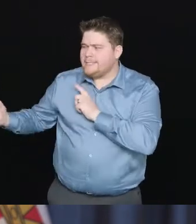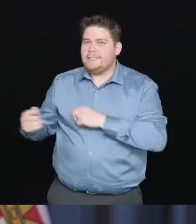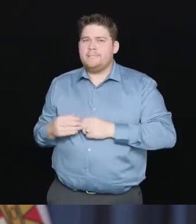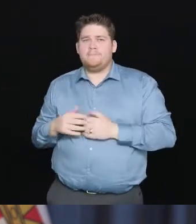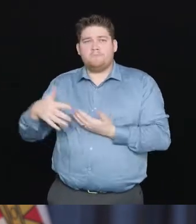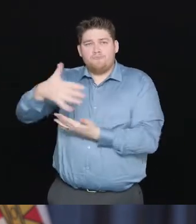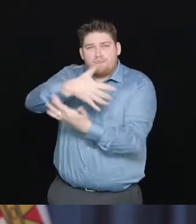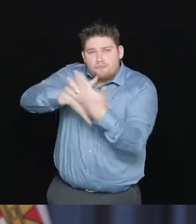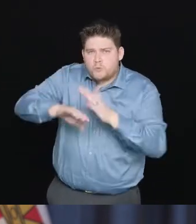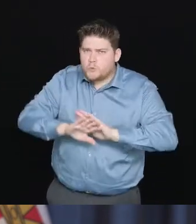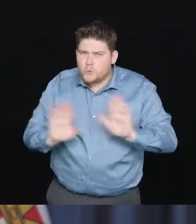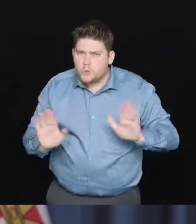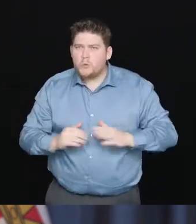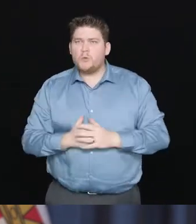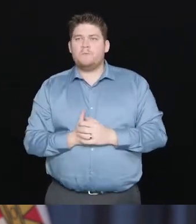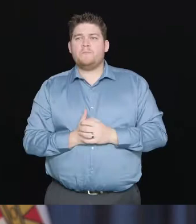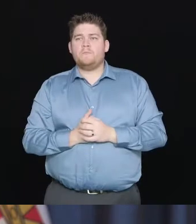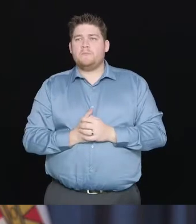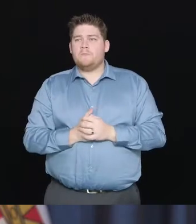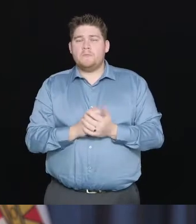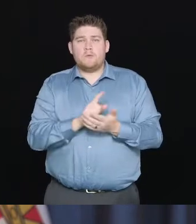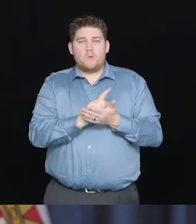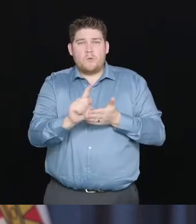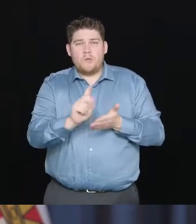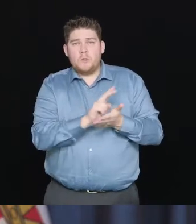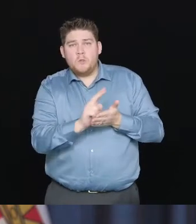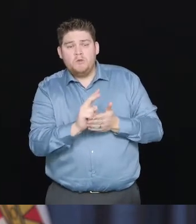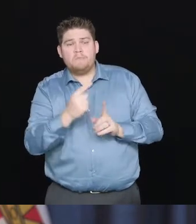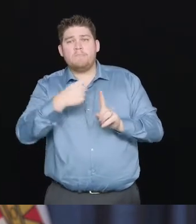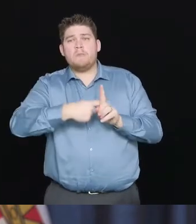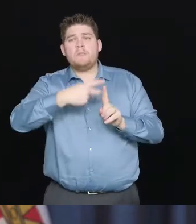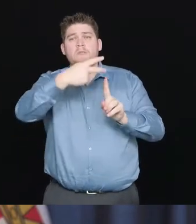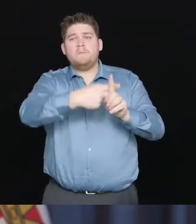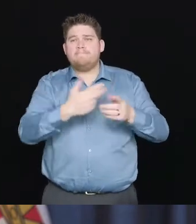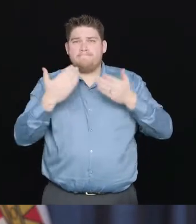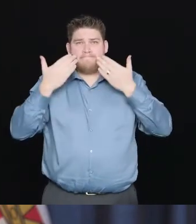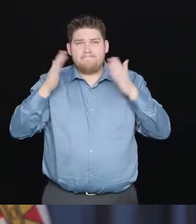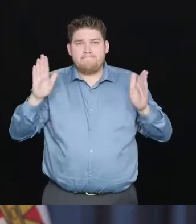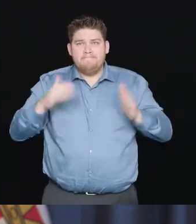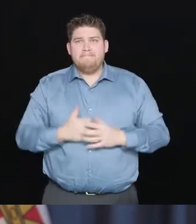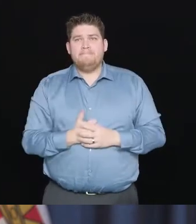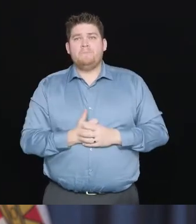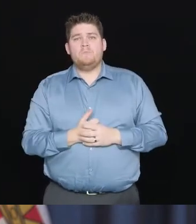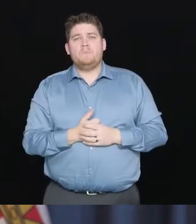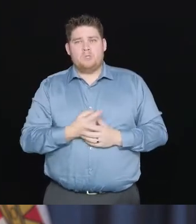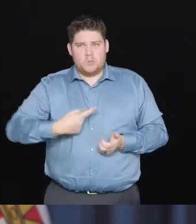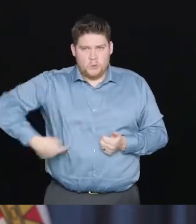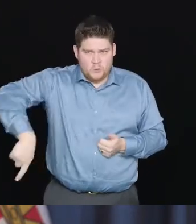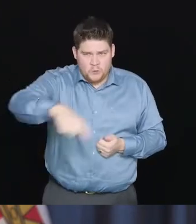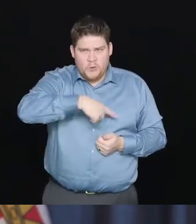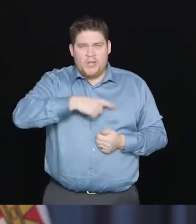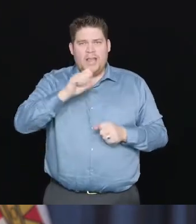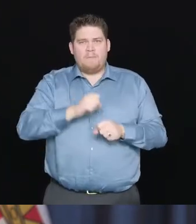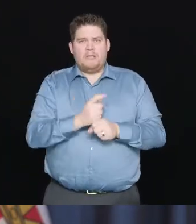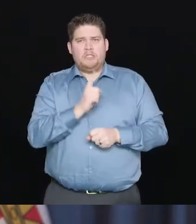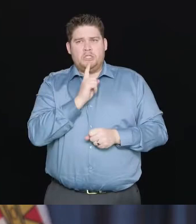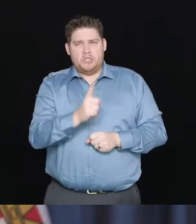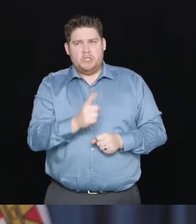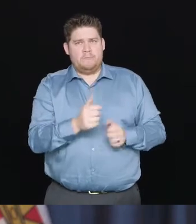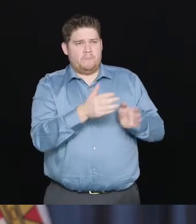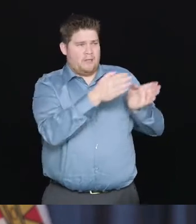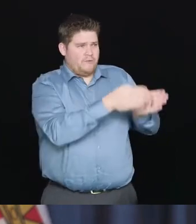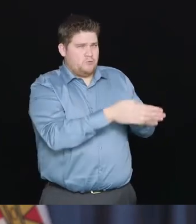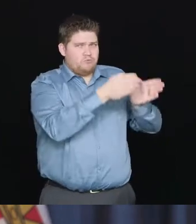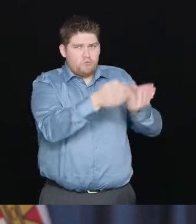whole society, from each individual in every community, in every corner of BC, to the provincial government, to the federal government, to the municipal